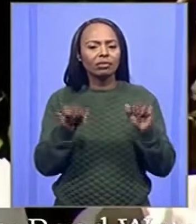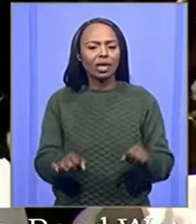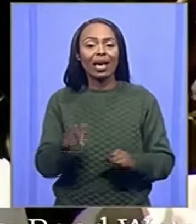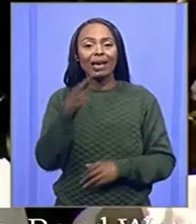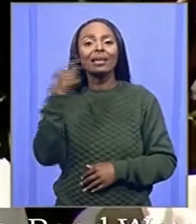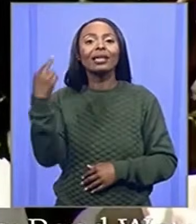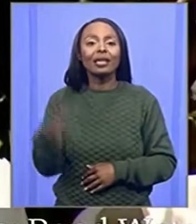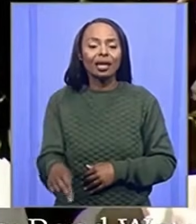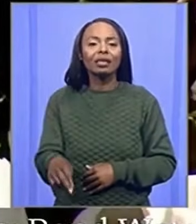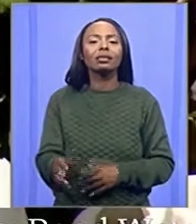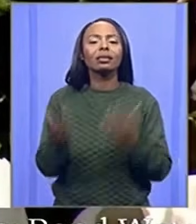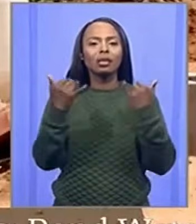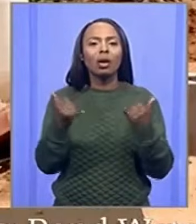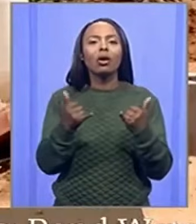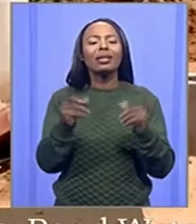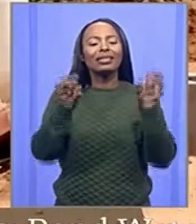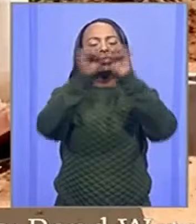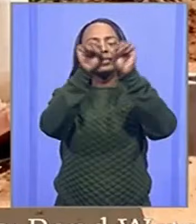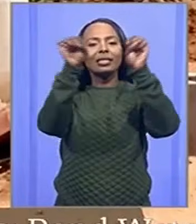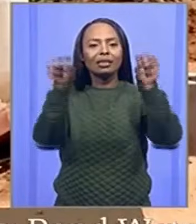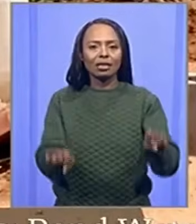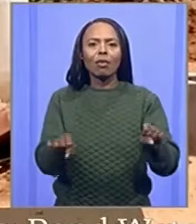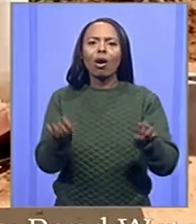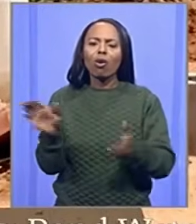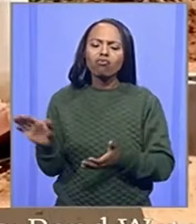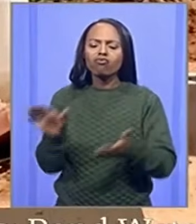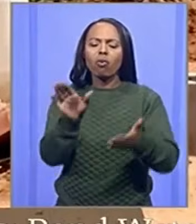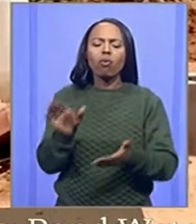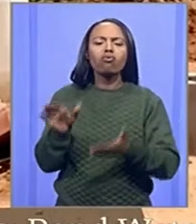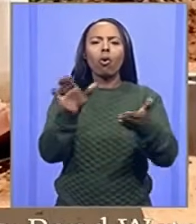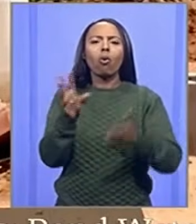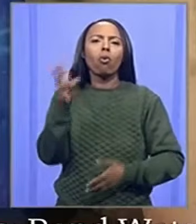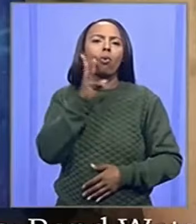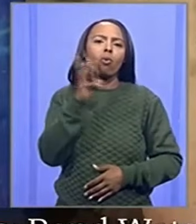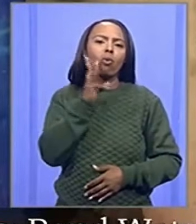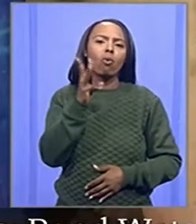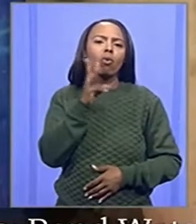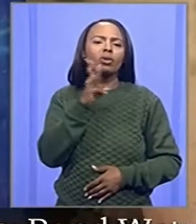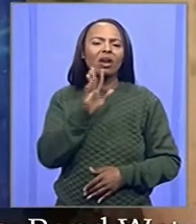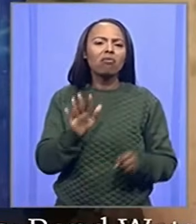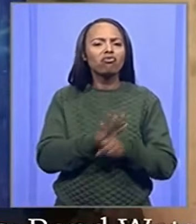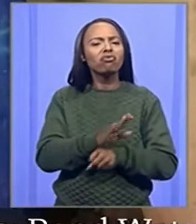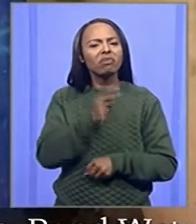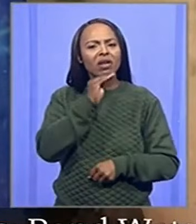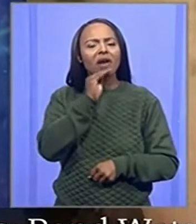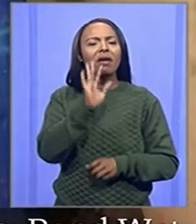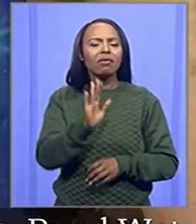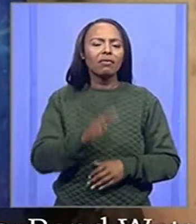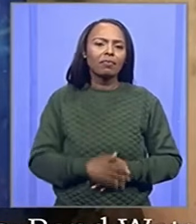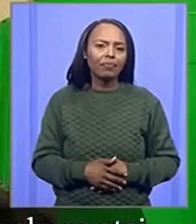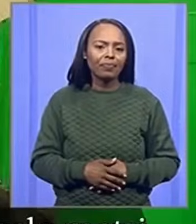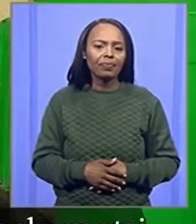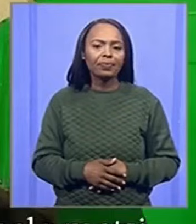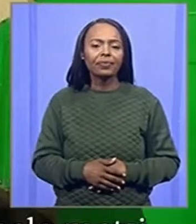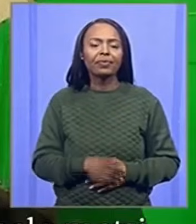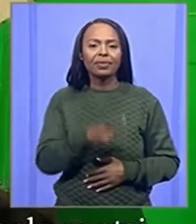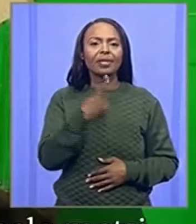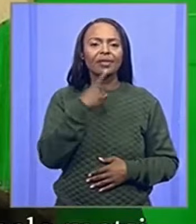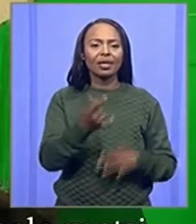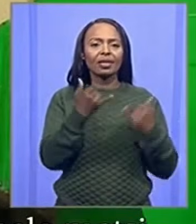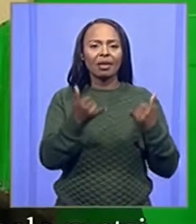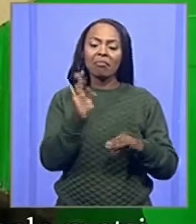that we are putting into the system more water than water that has been ordered. Mosai a re setlamo seno ga se ka ke sa